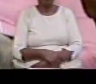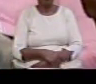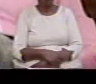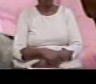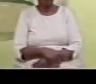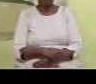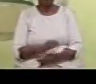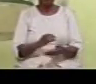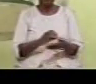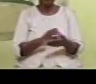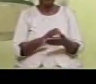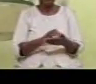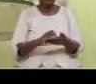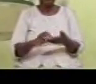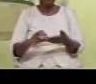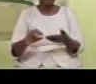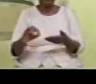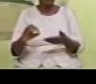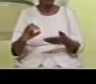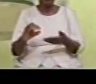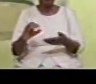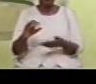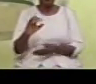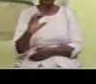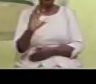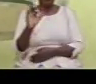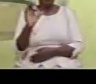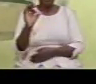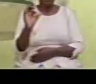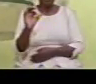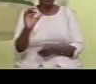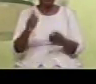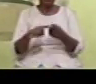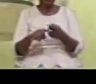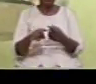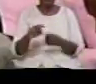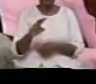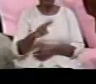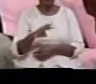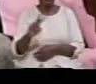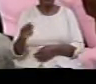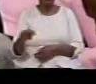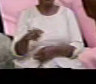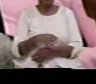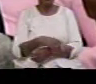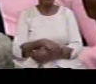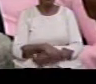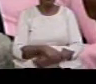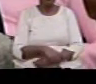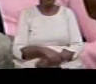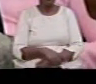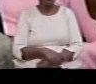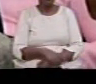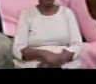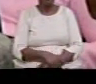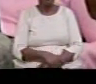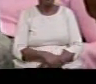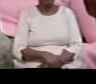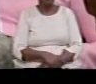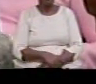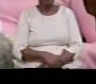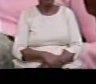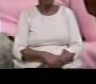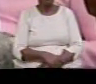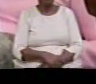Go to verse 19 to 22. And in the place of the boy there be a white rising, or a bright